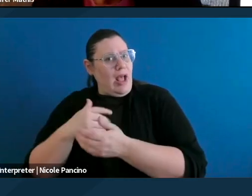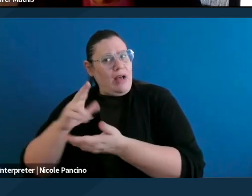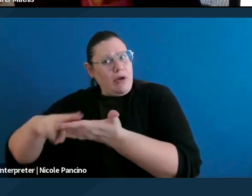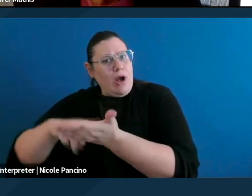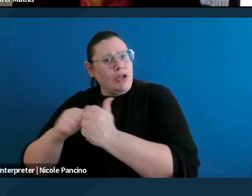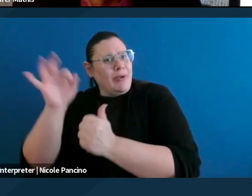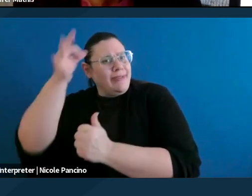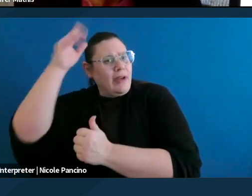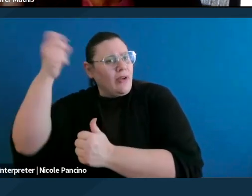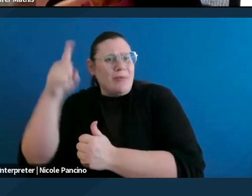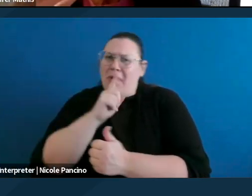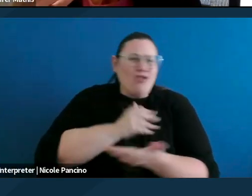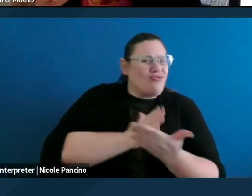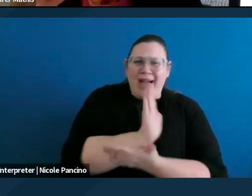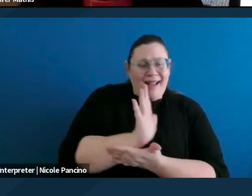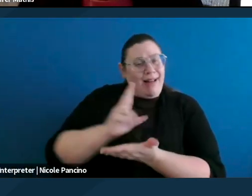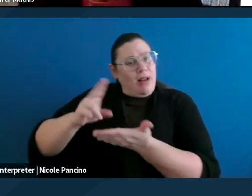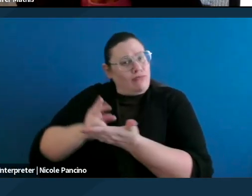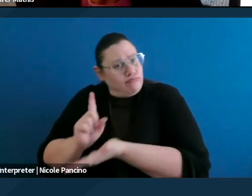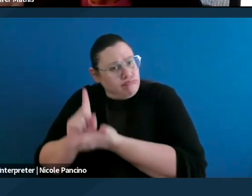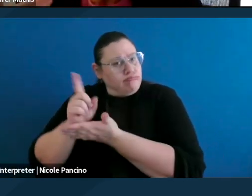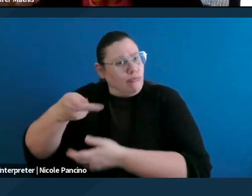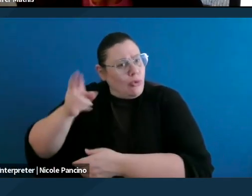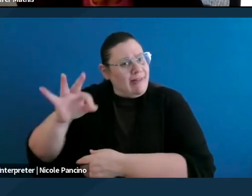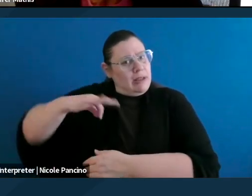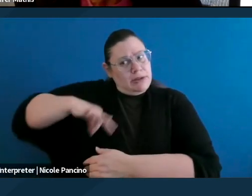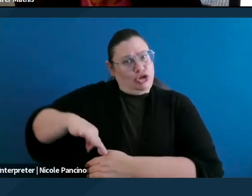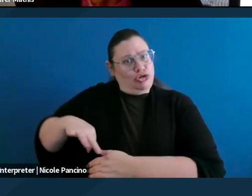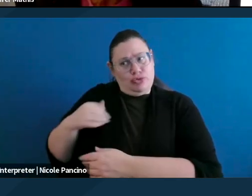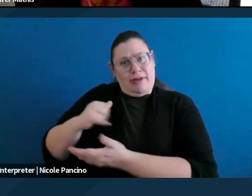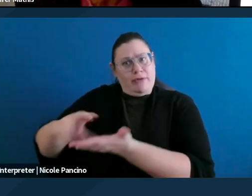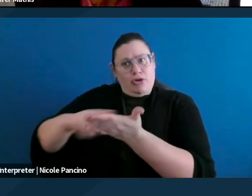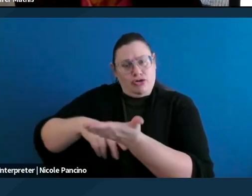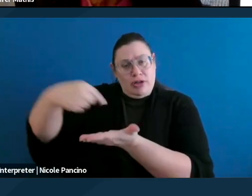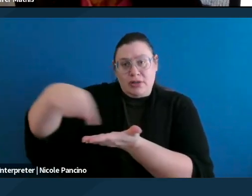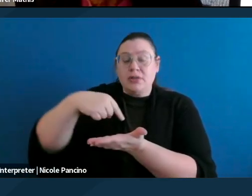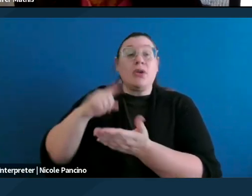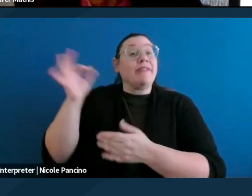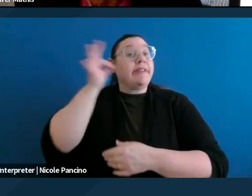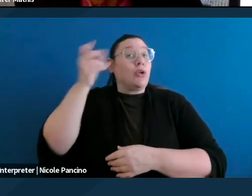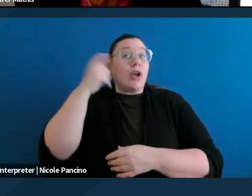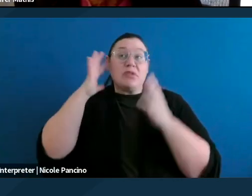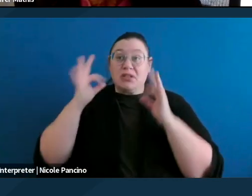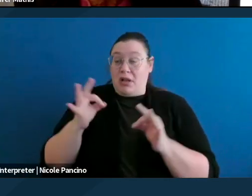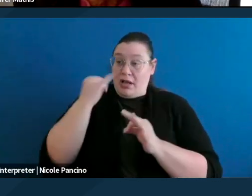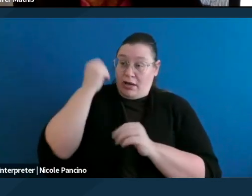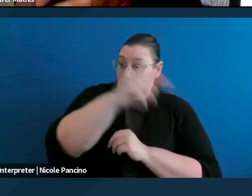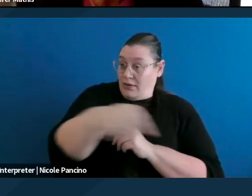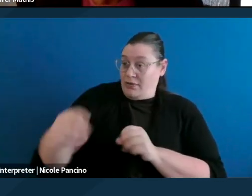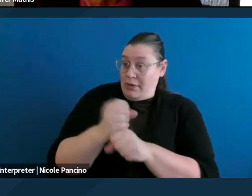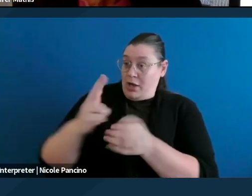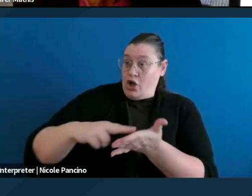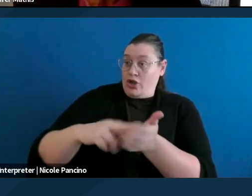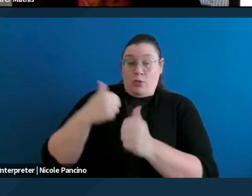so Congress said that, if we're going to have entities contracting with the federal